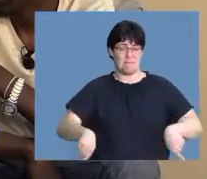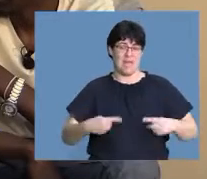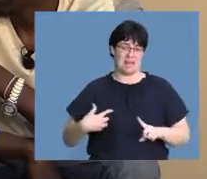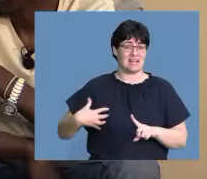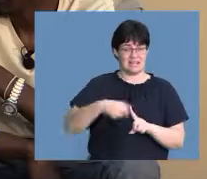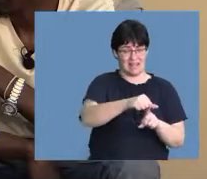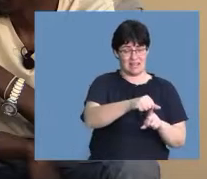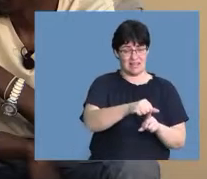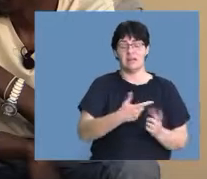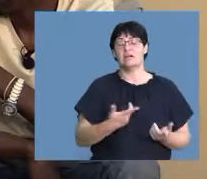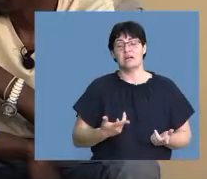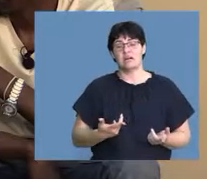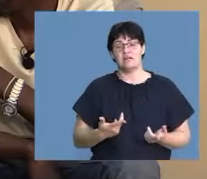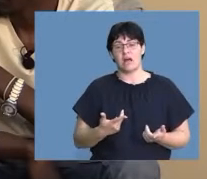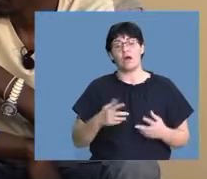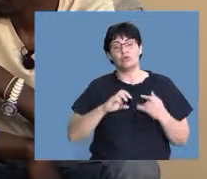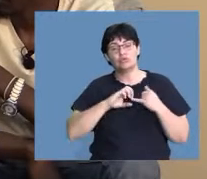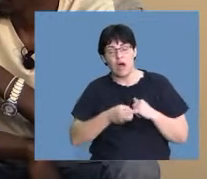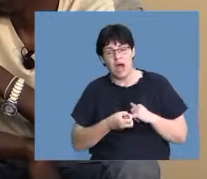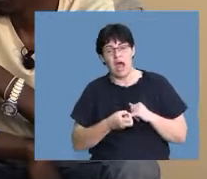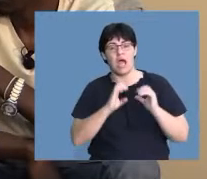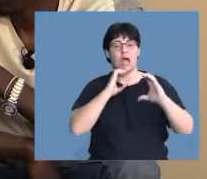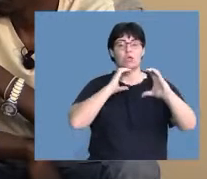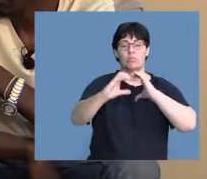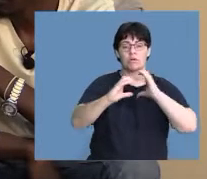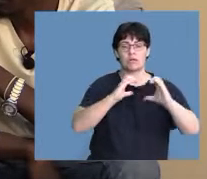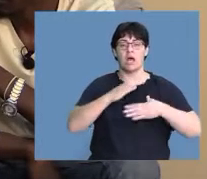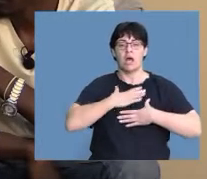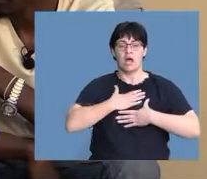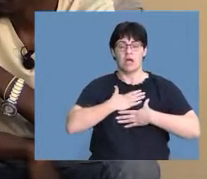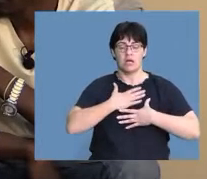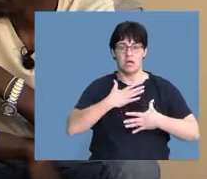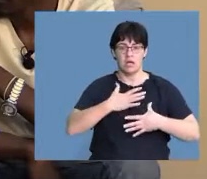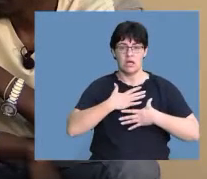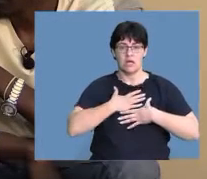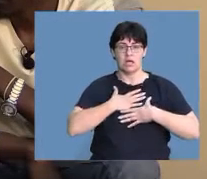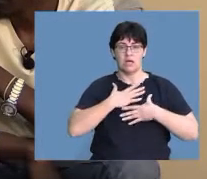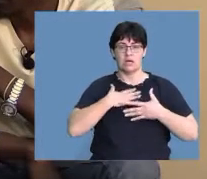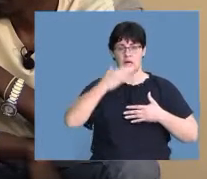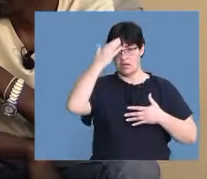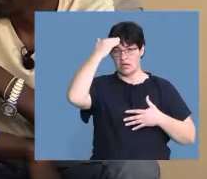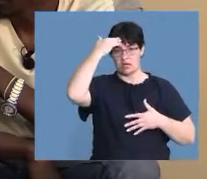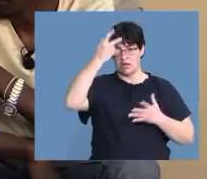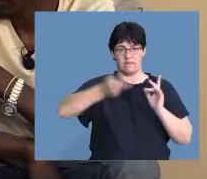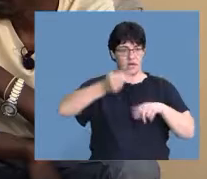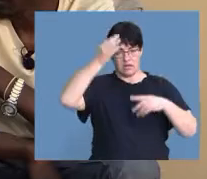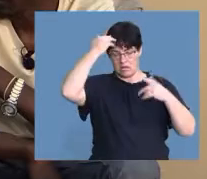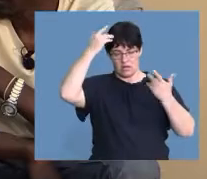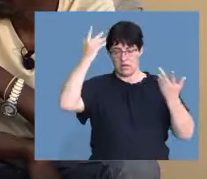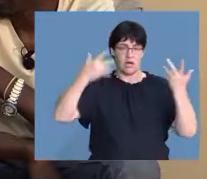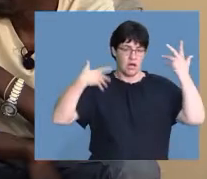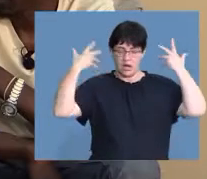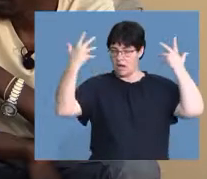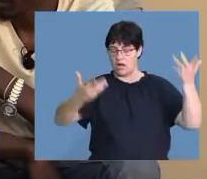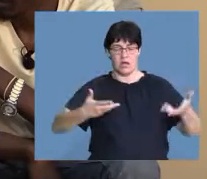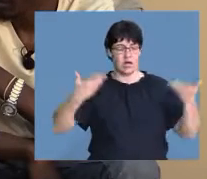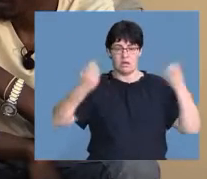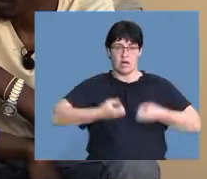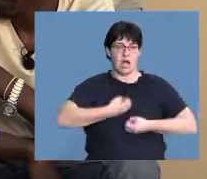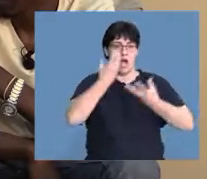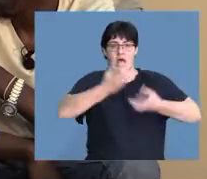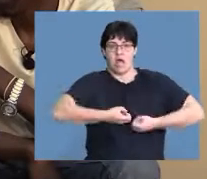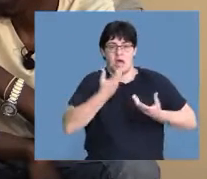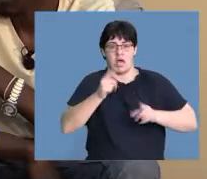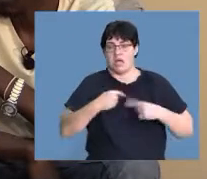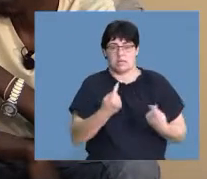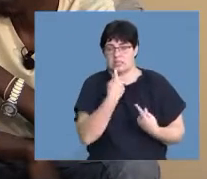is always one thing, is trying to communicate. You feel like your brain is fogged up and you can't say or express yourself